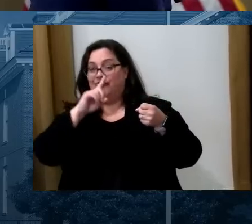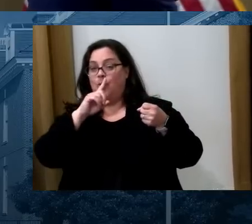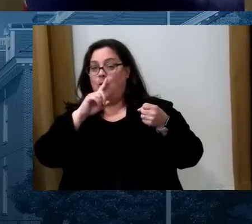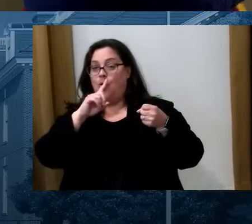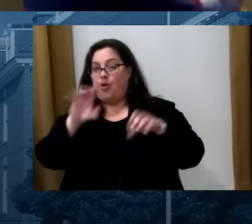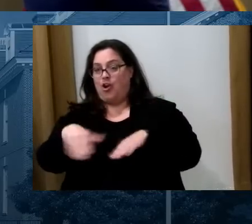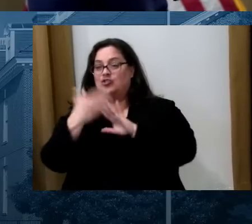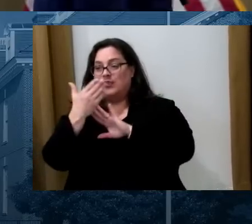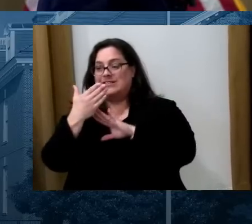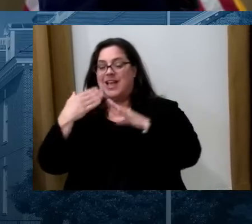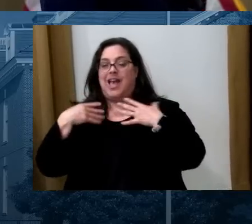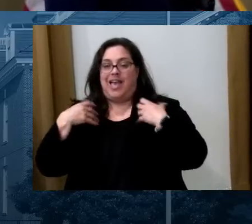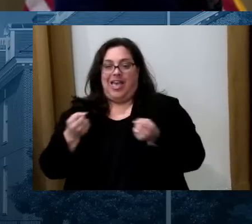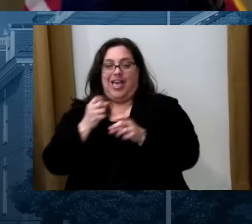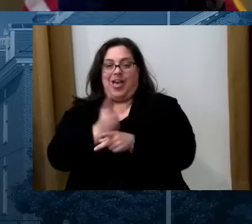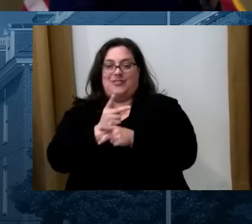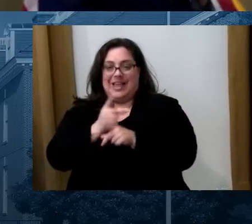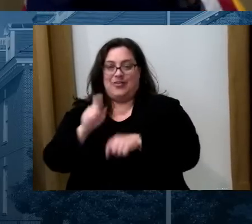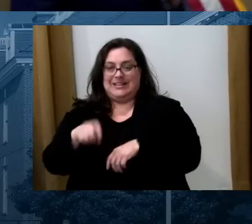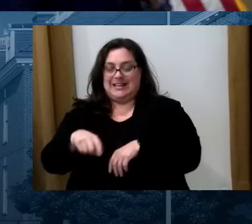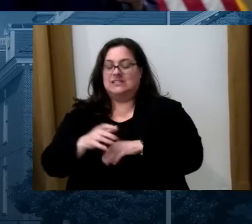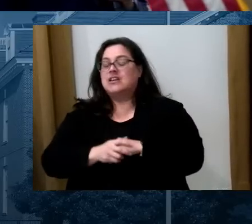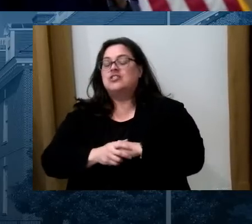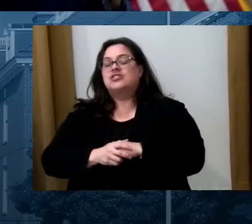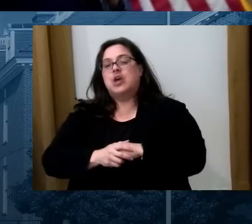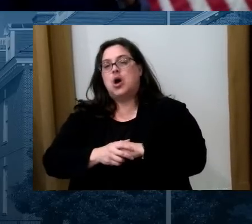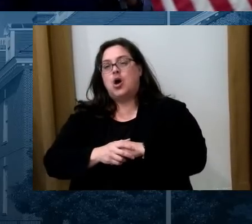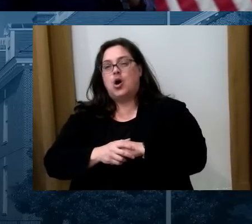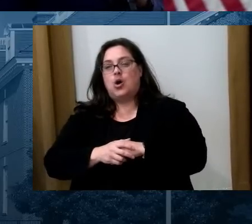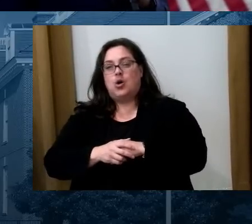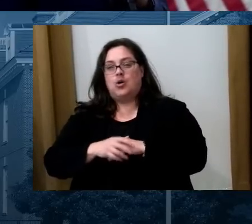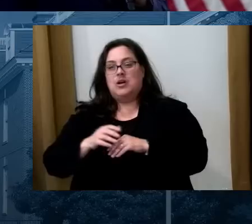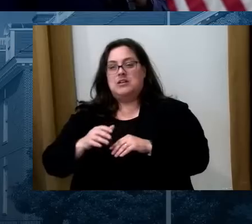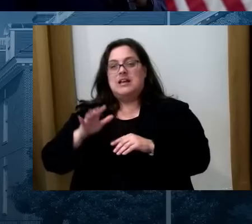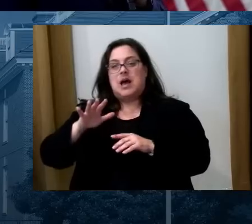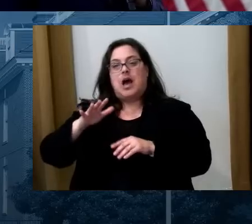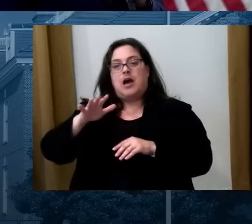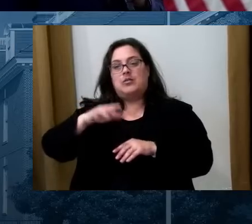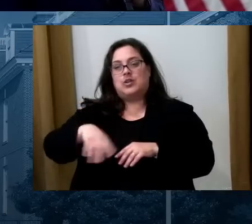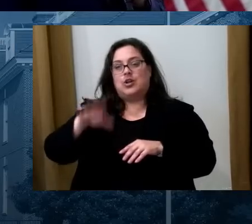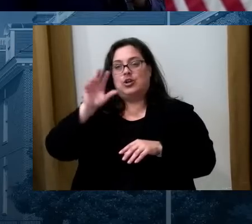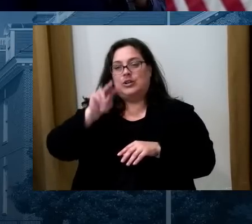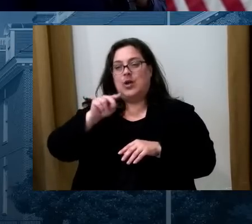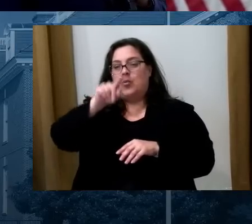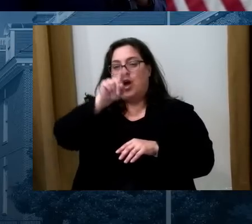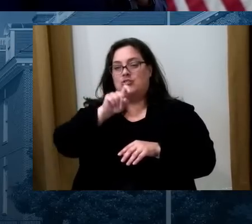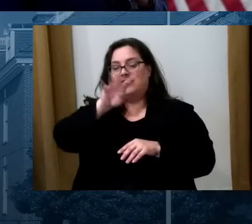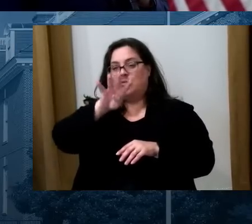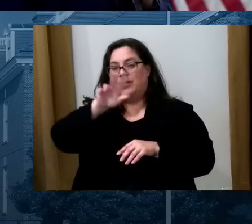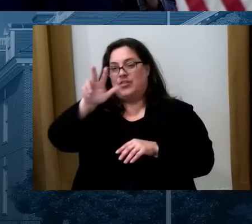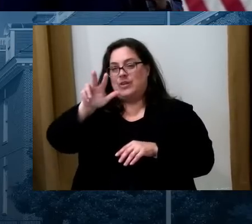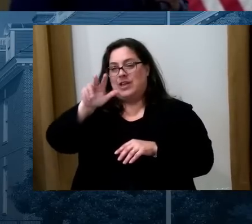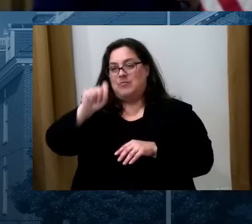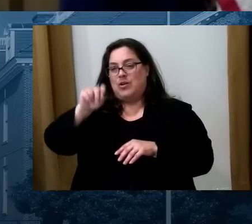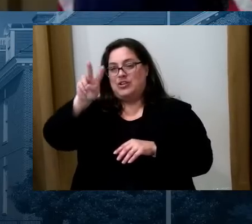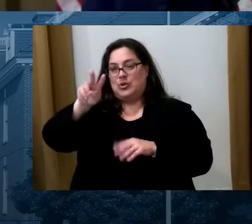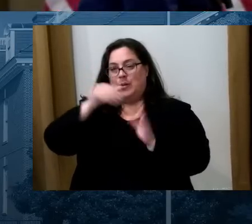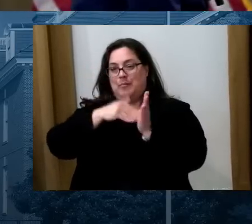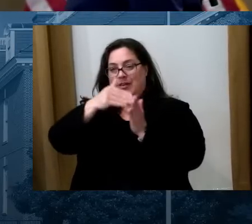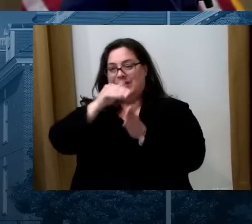state government. So we're looking at $143.2 million deficit when it comes to the group health insurance